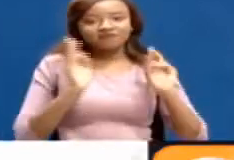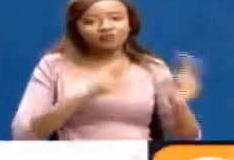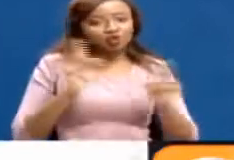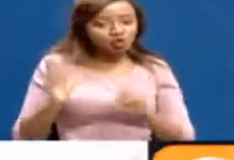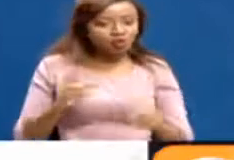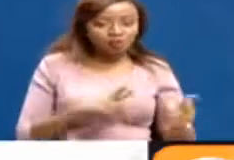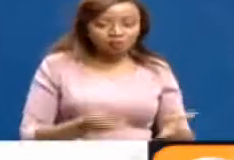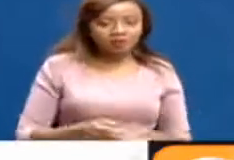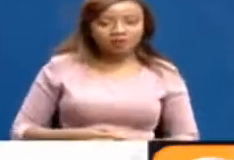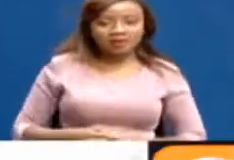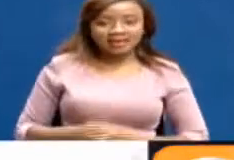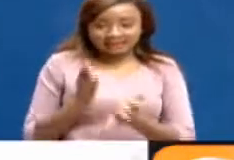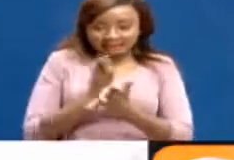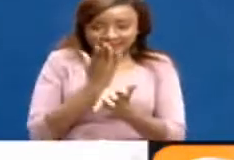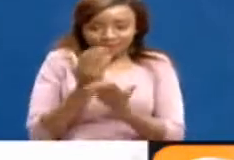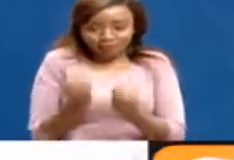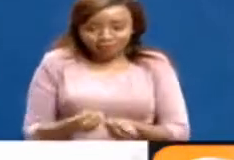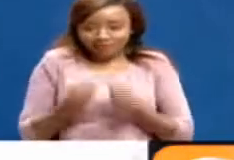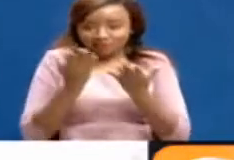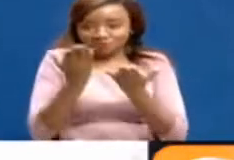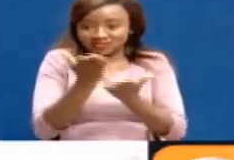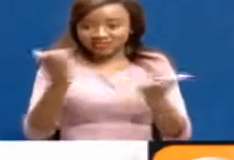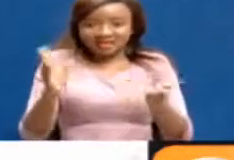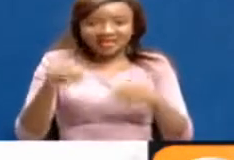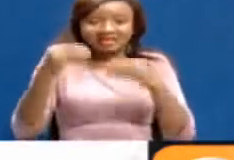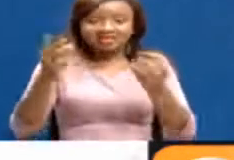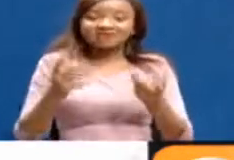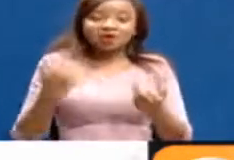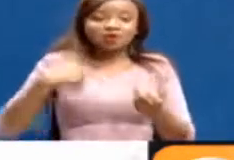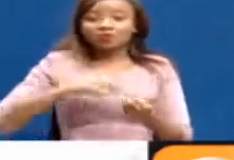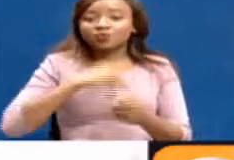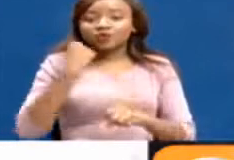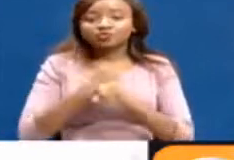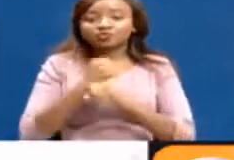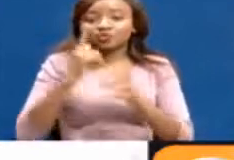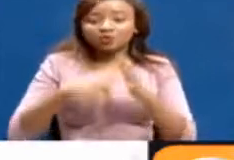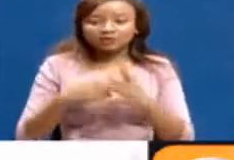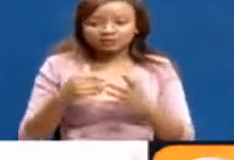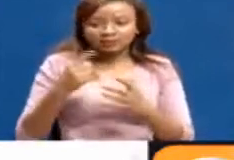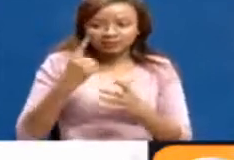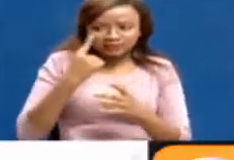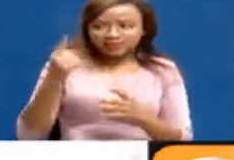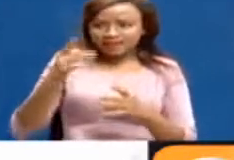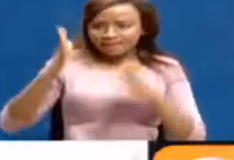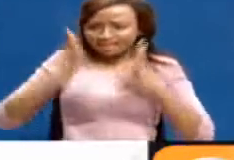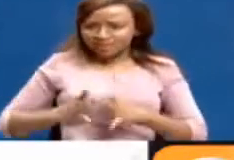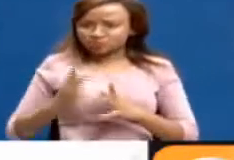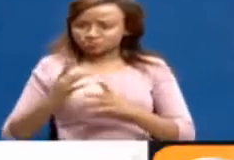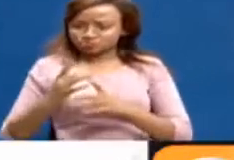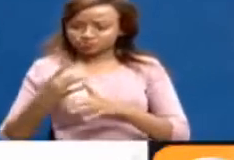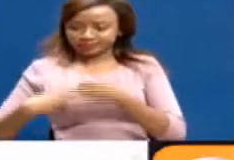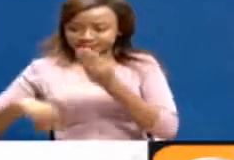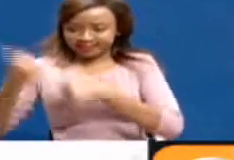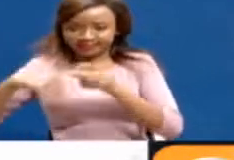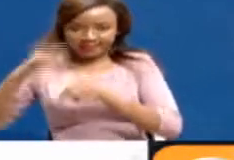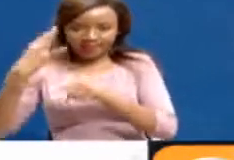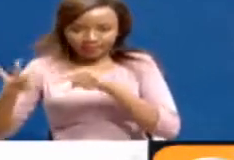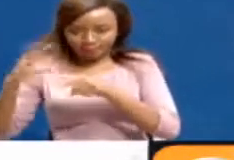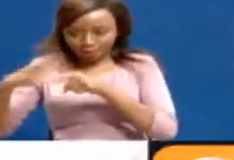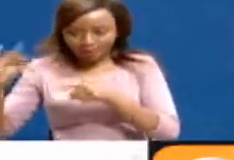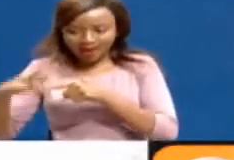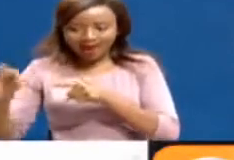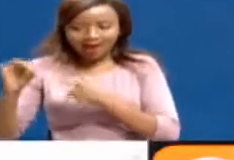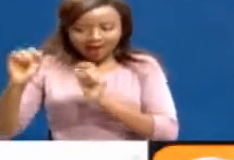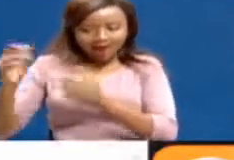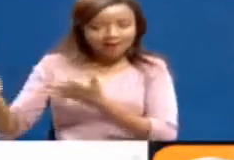life as normal. Some of the provisions here, Jeff, we're talking about how do we make sure the mamambogas who bring food, despite this containment, are able to still